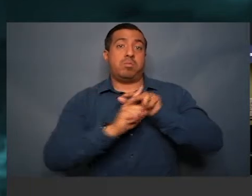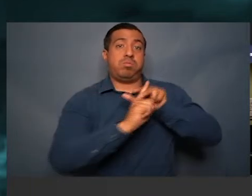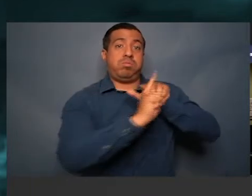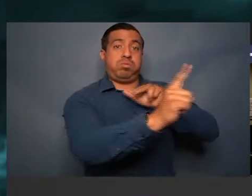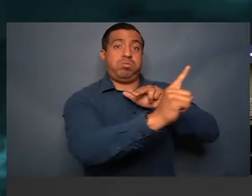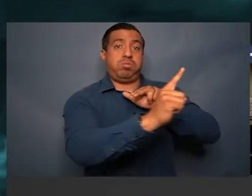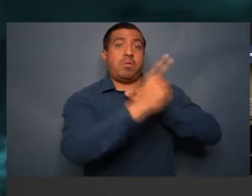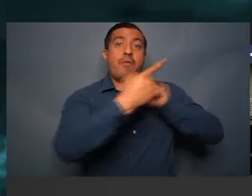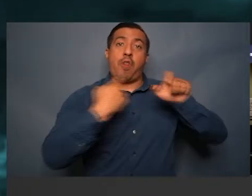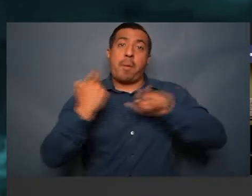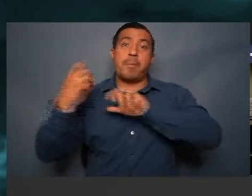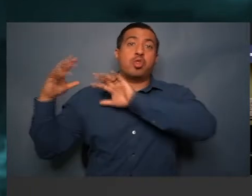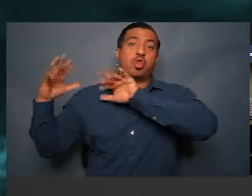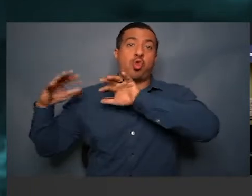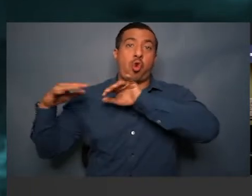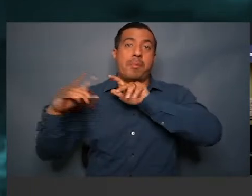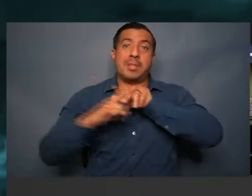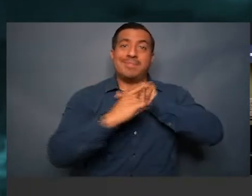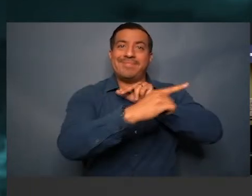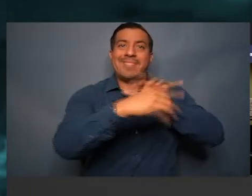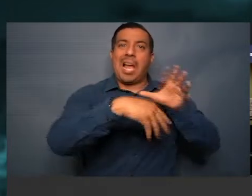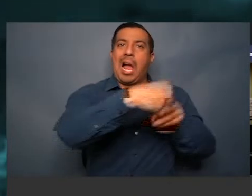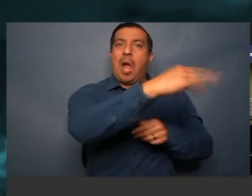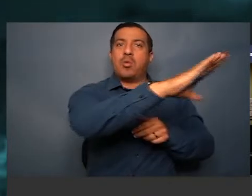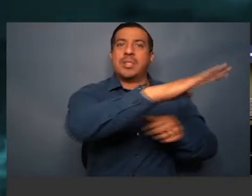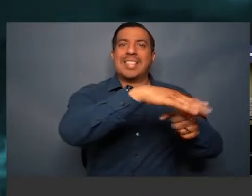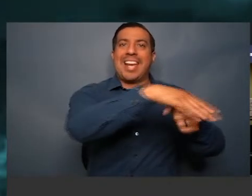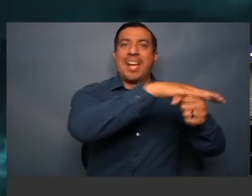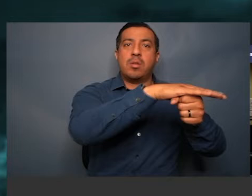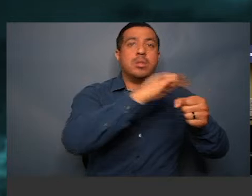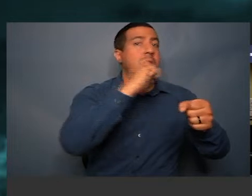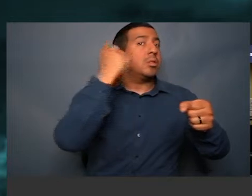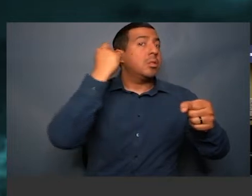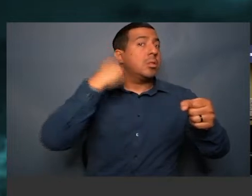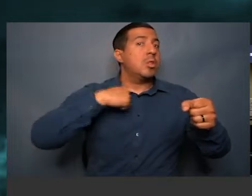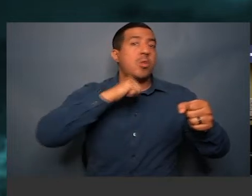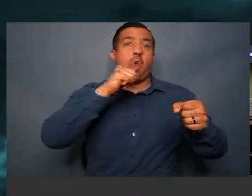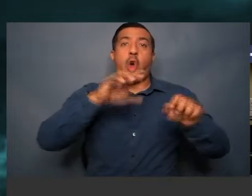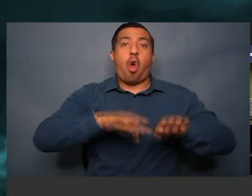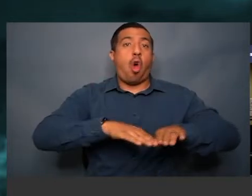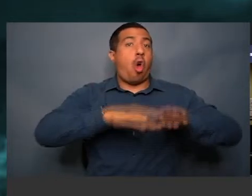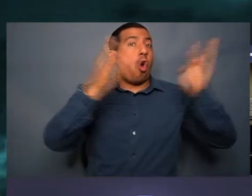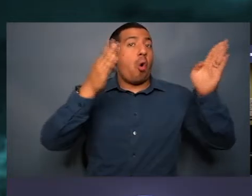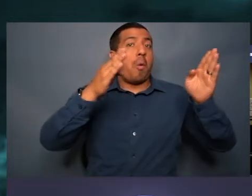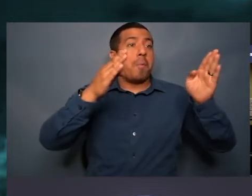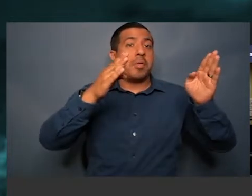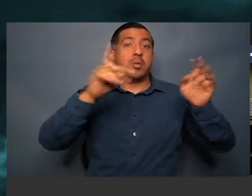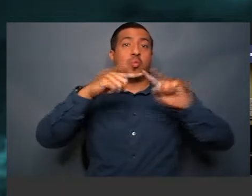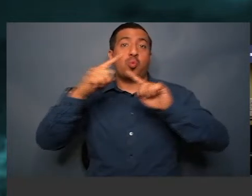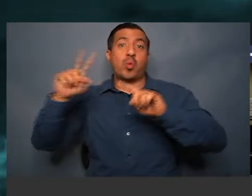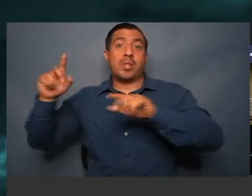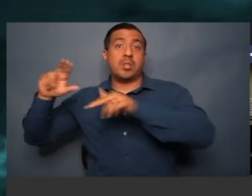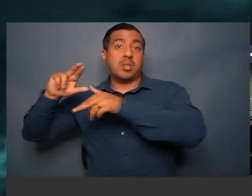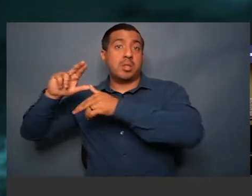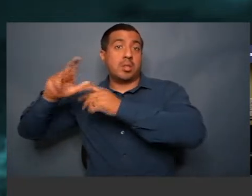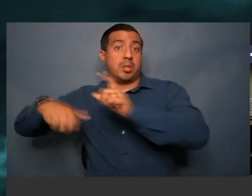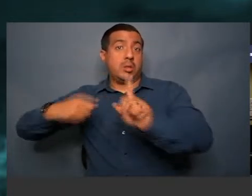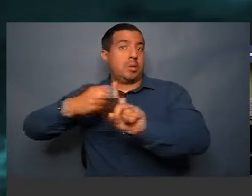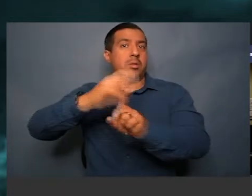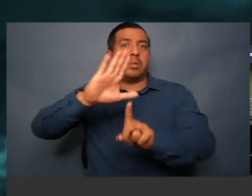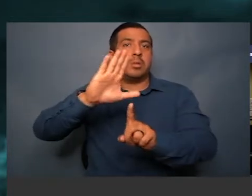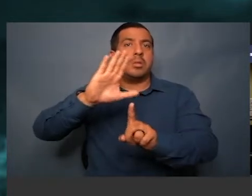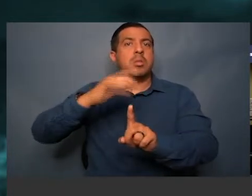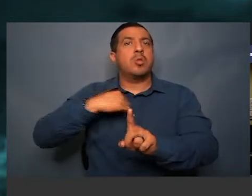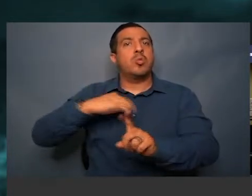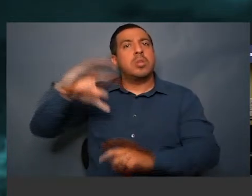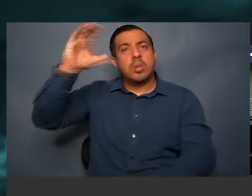our area. And we do not open shelters prior to landfall. So we look for people to